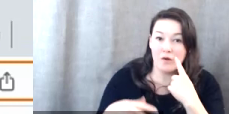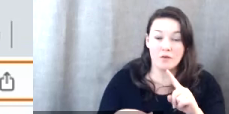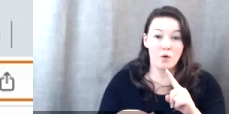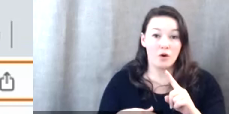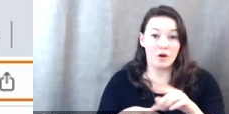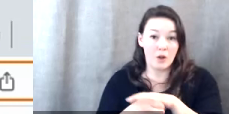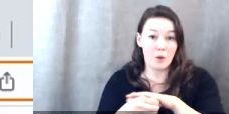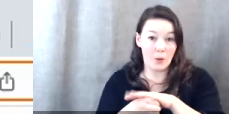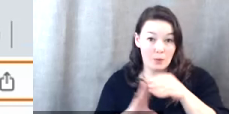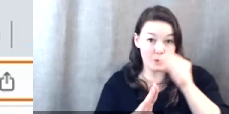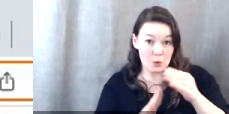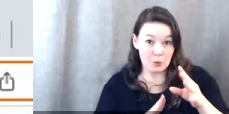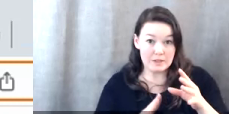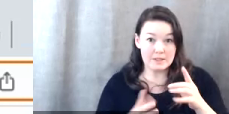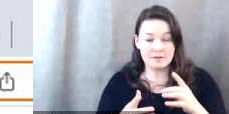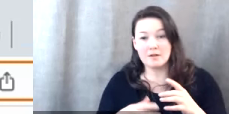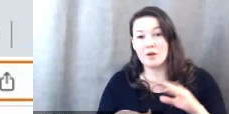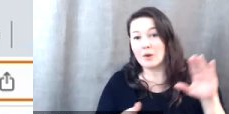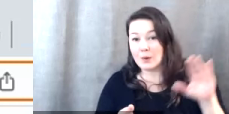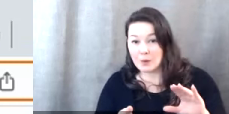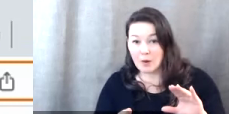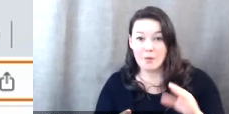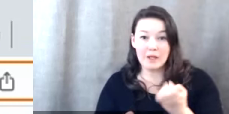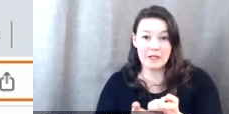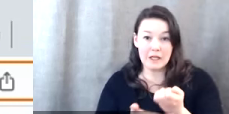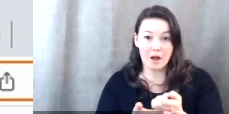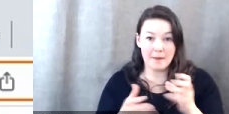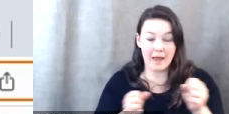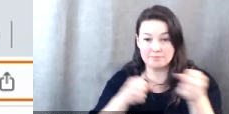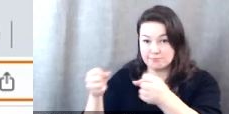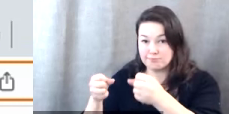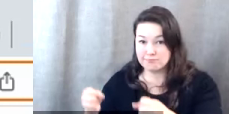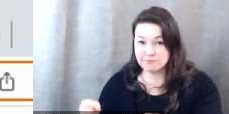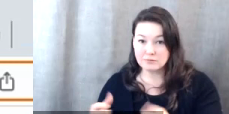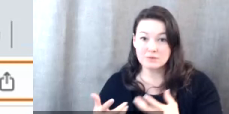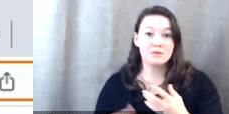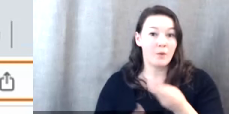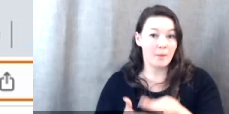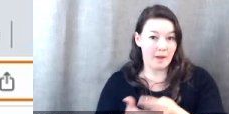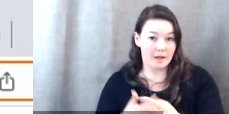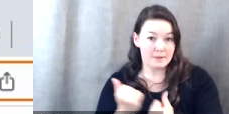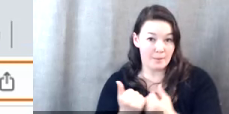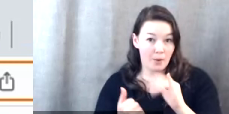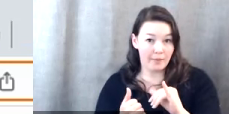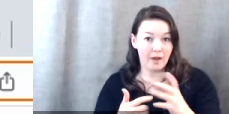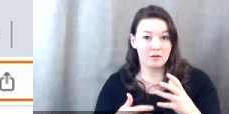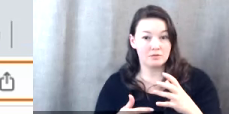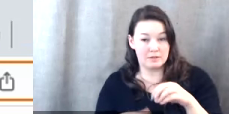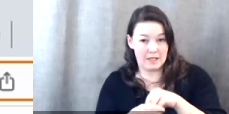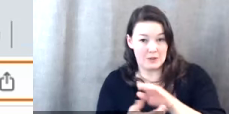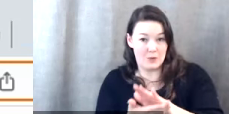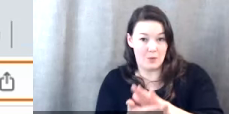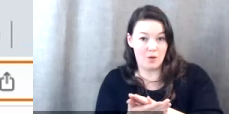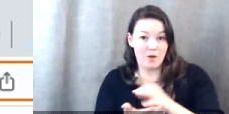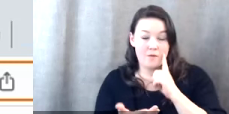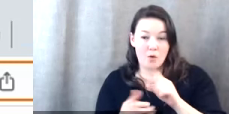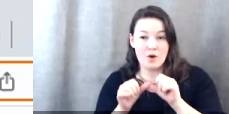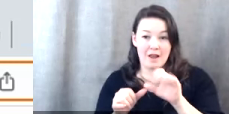their studies. Other employment and training programs to get